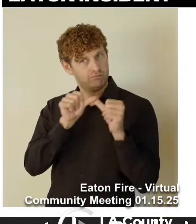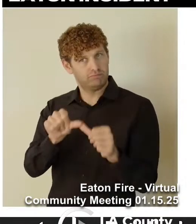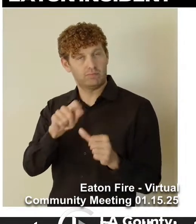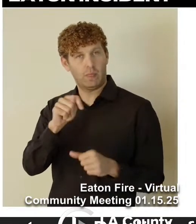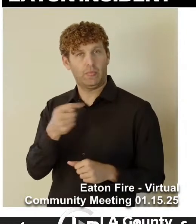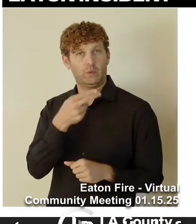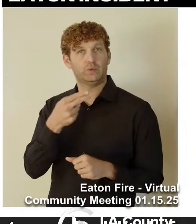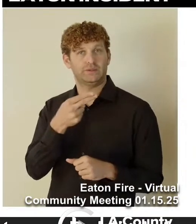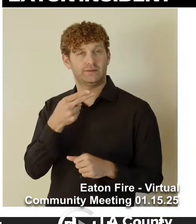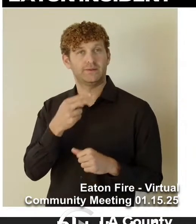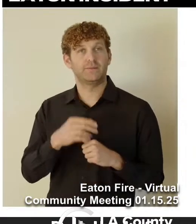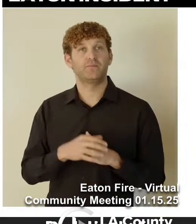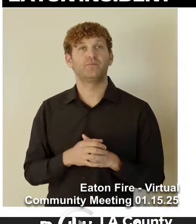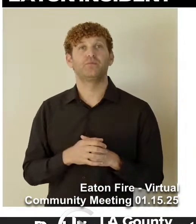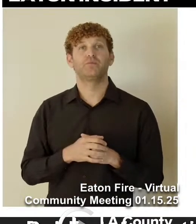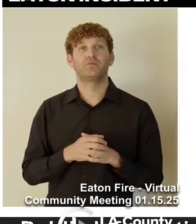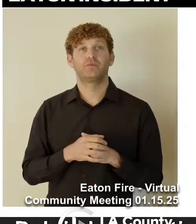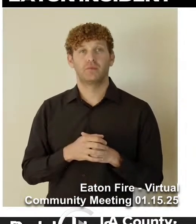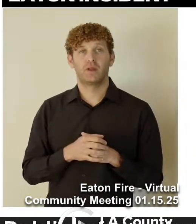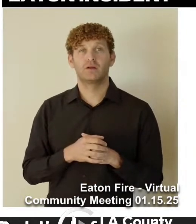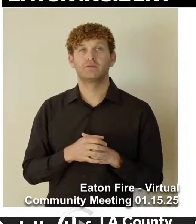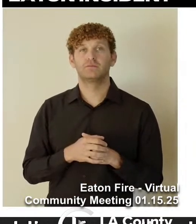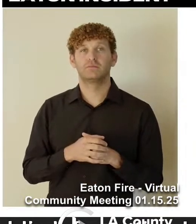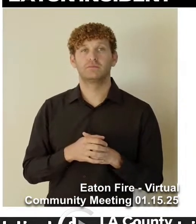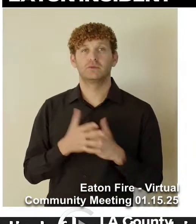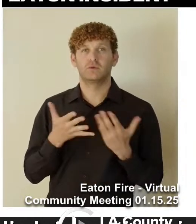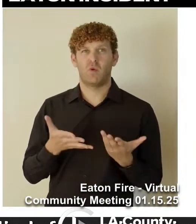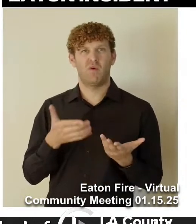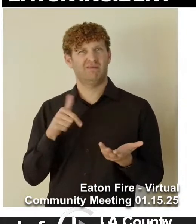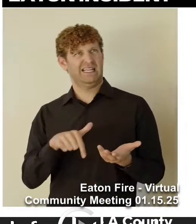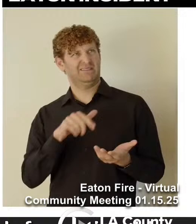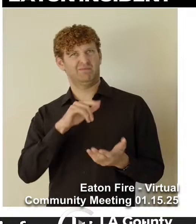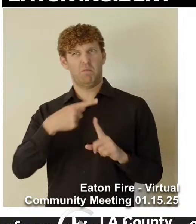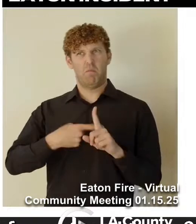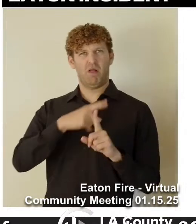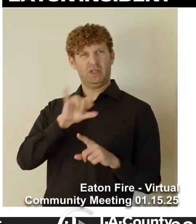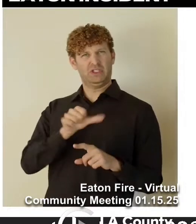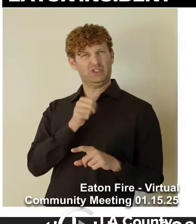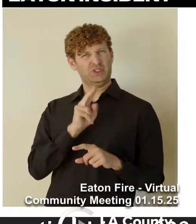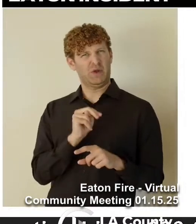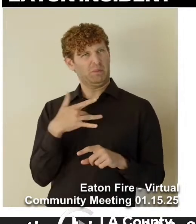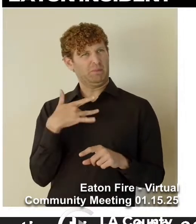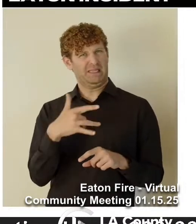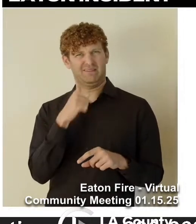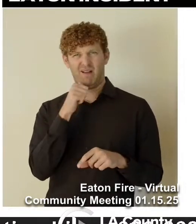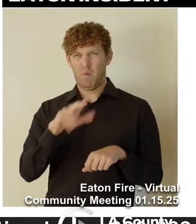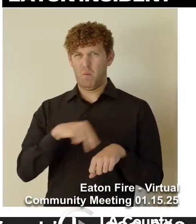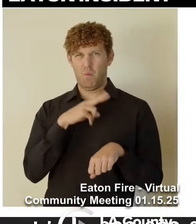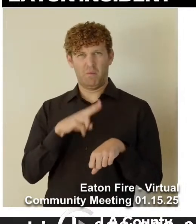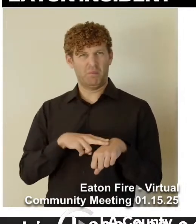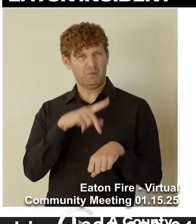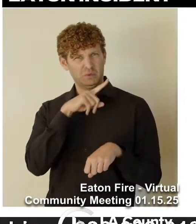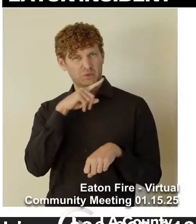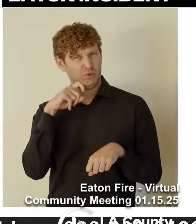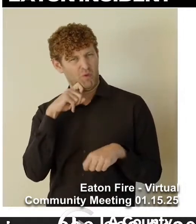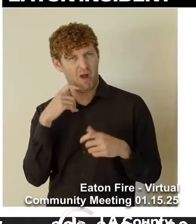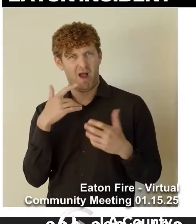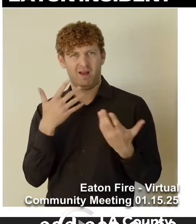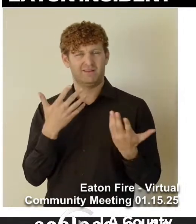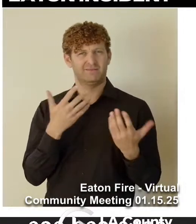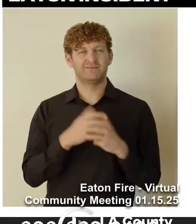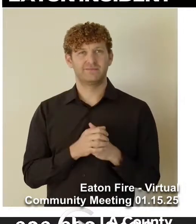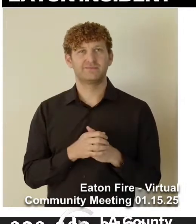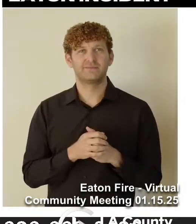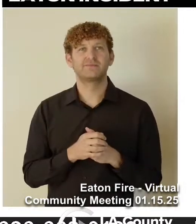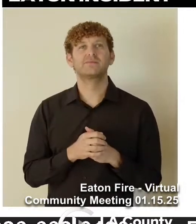exceptionally dry for January. It's not normally this dry, and our relative humidities are anywhere from 10 to 20%. That, too, is going to